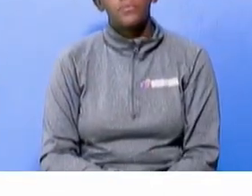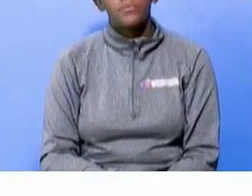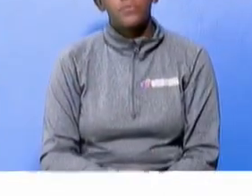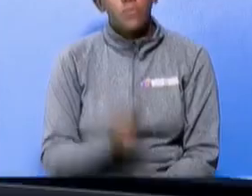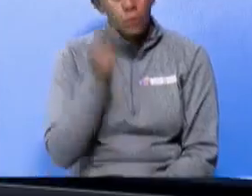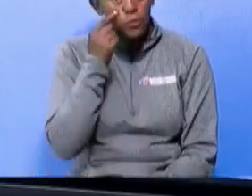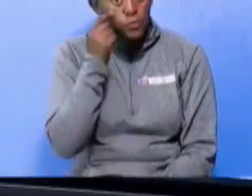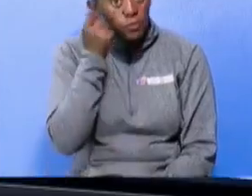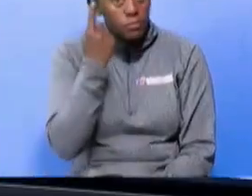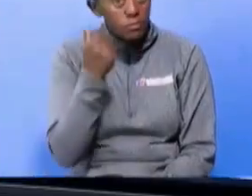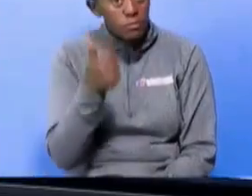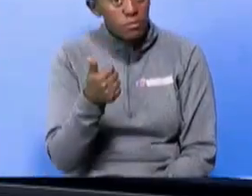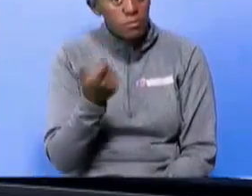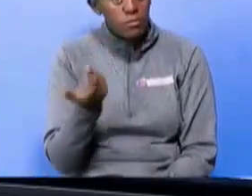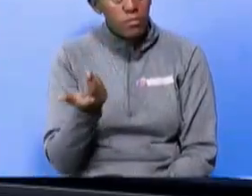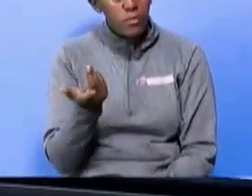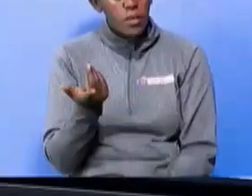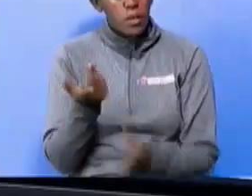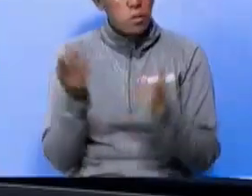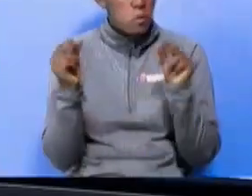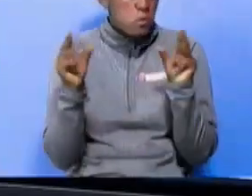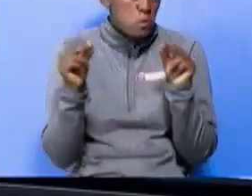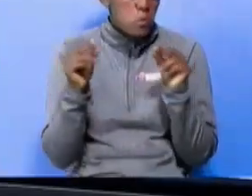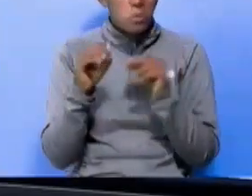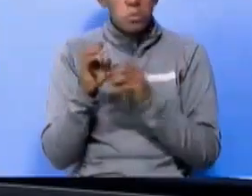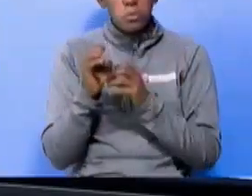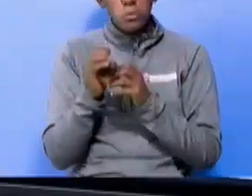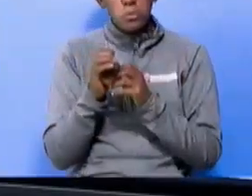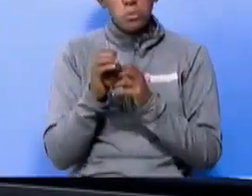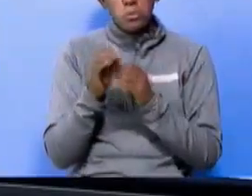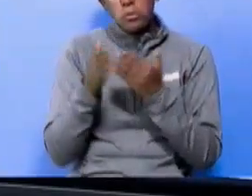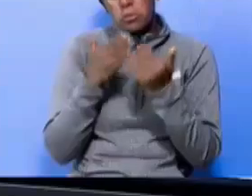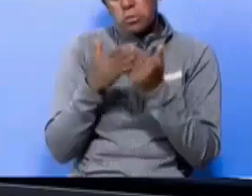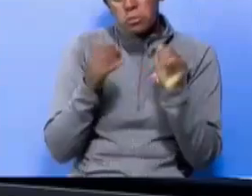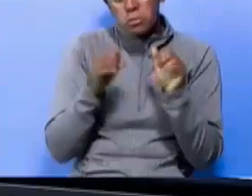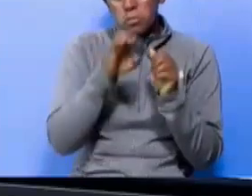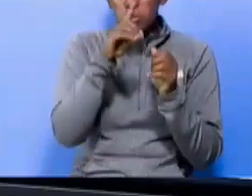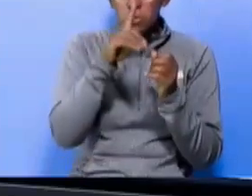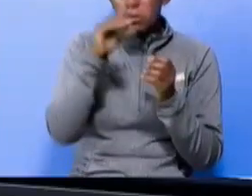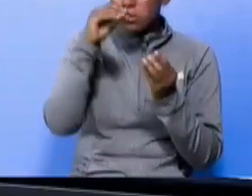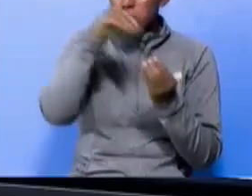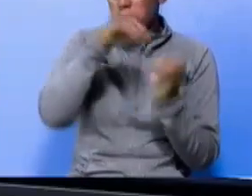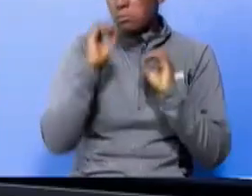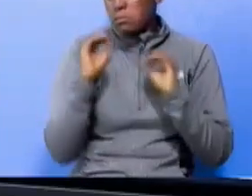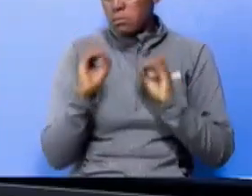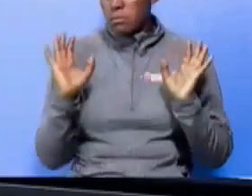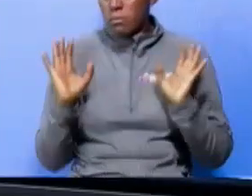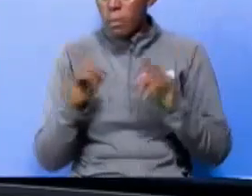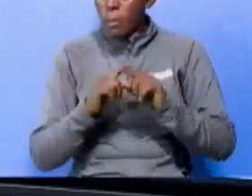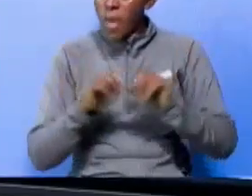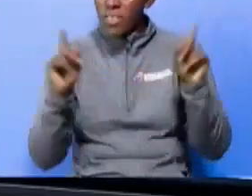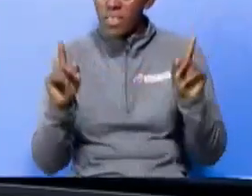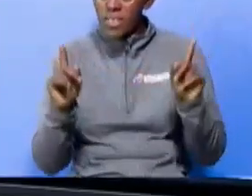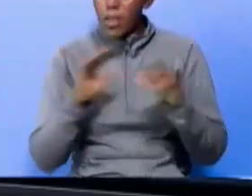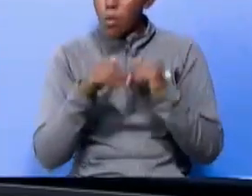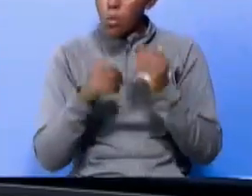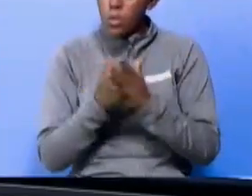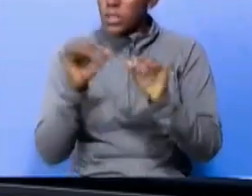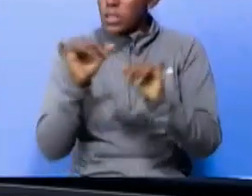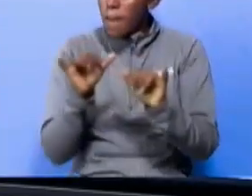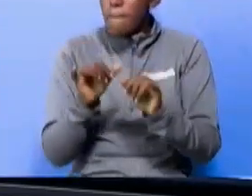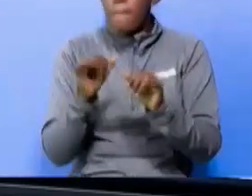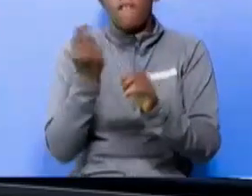You see? There is no formation of which is similar with regular verbs. But they all have the same